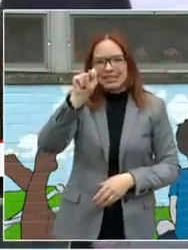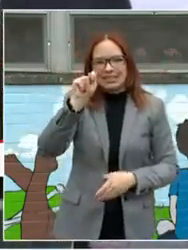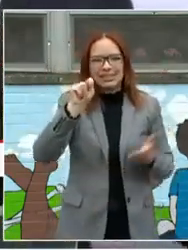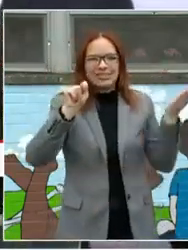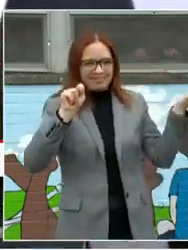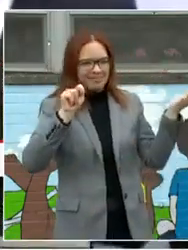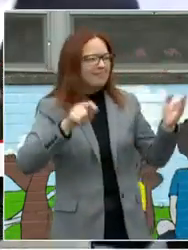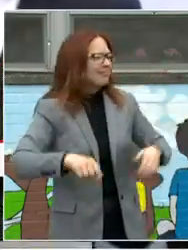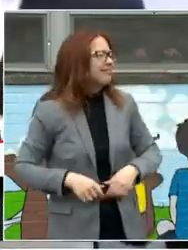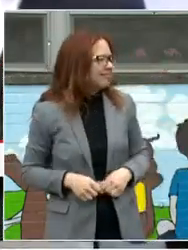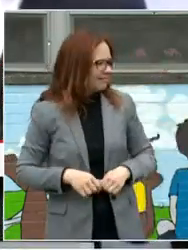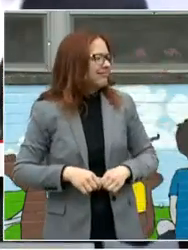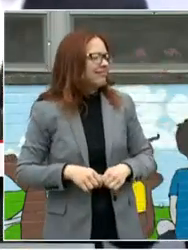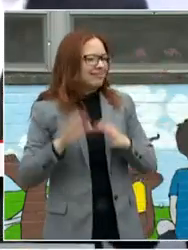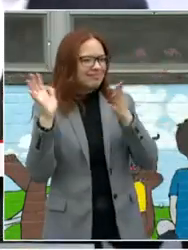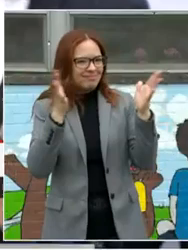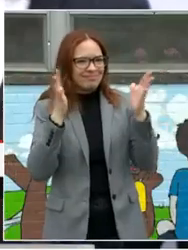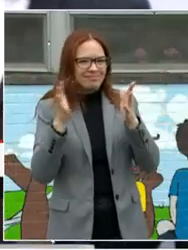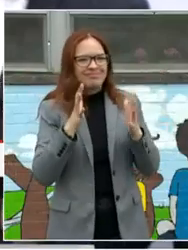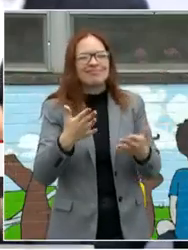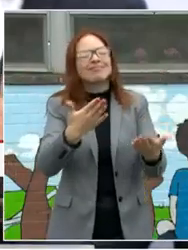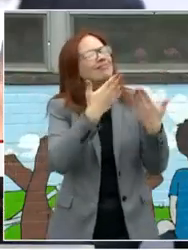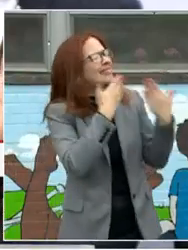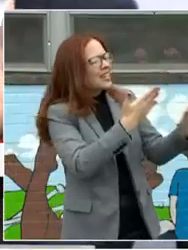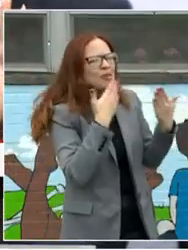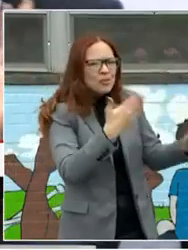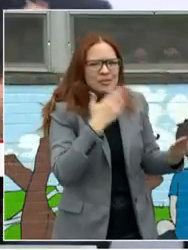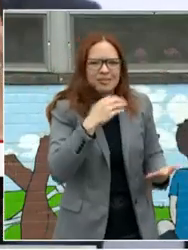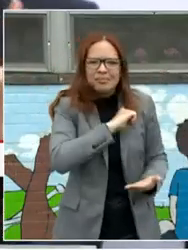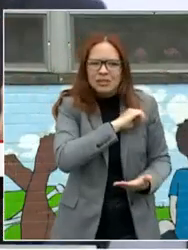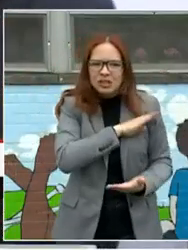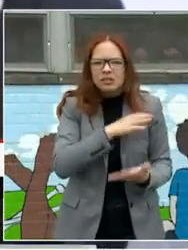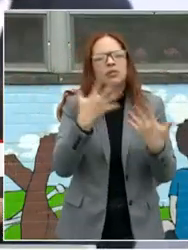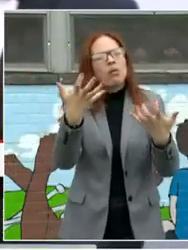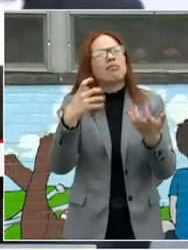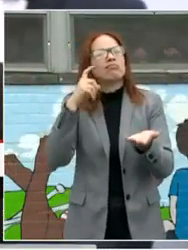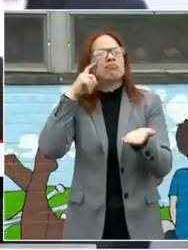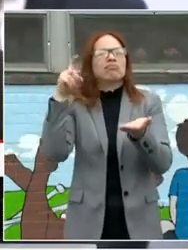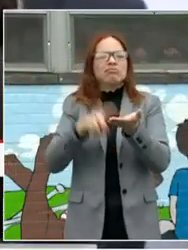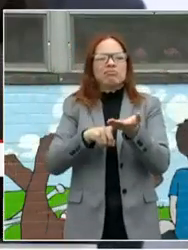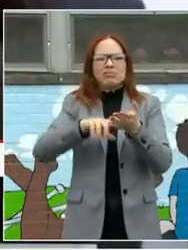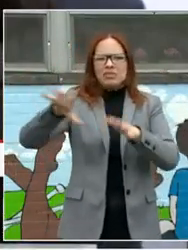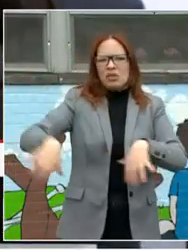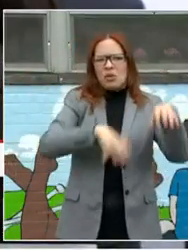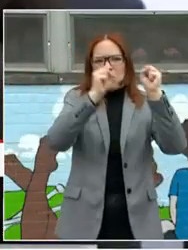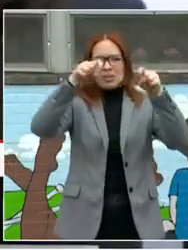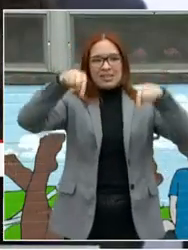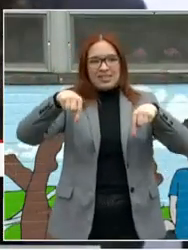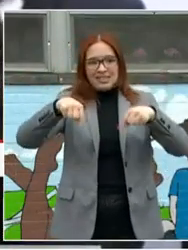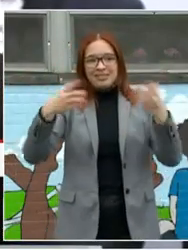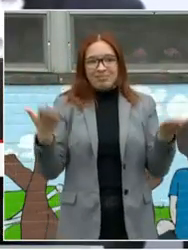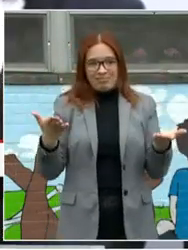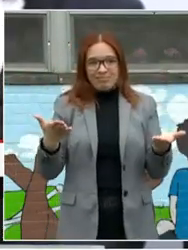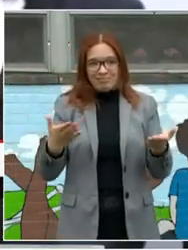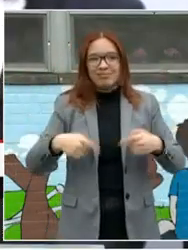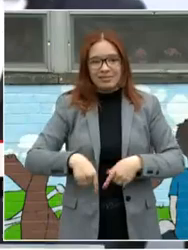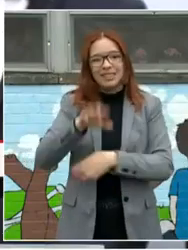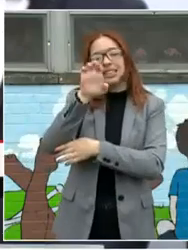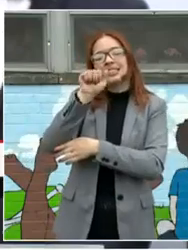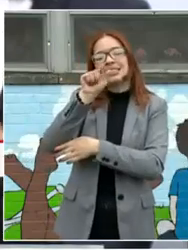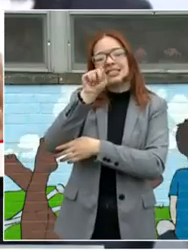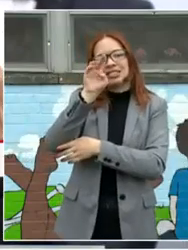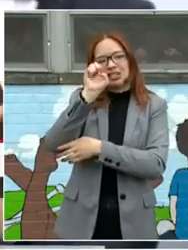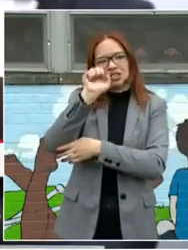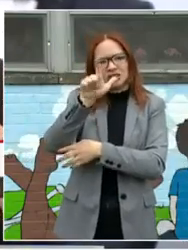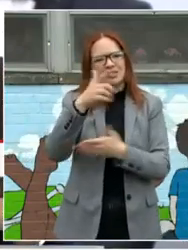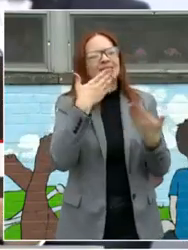Oh, thank you, Madam Mayor. First, I do want to again recognize our host, Easter Seals. Thank you all so much for having us here today.